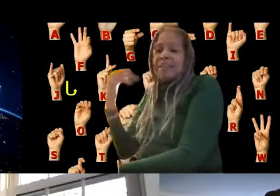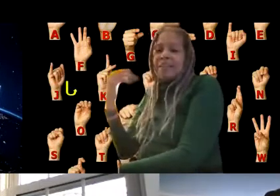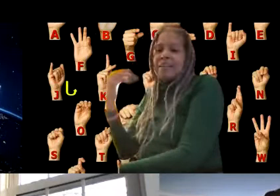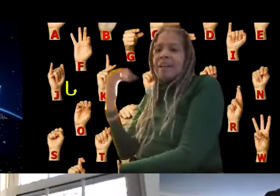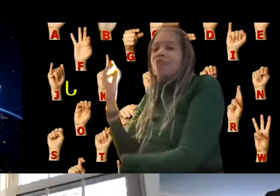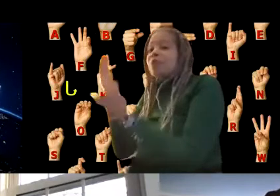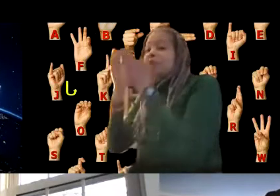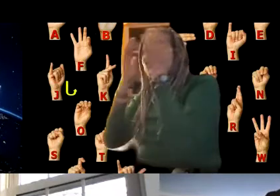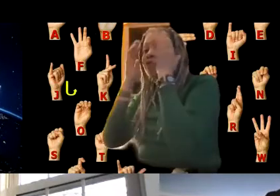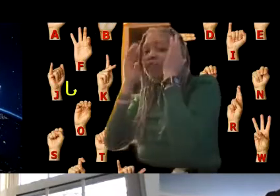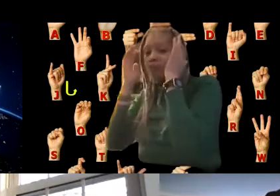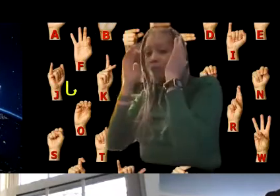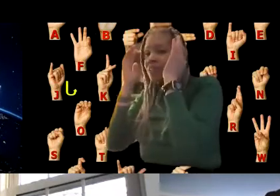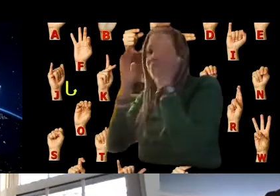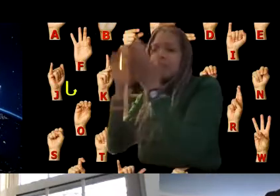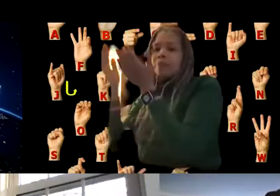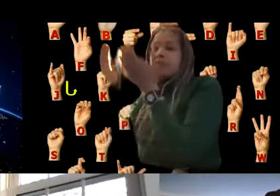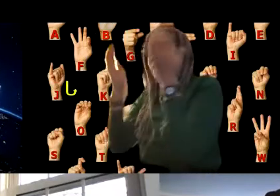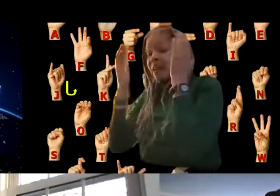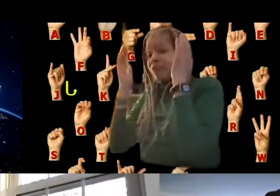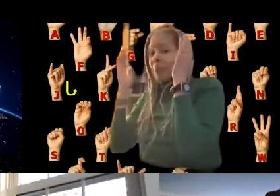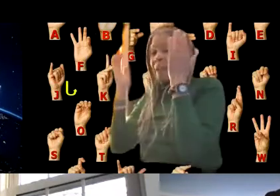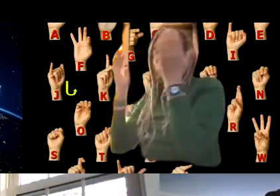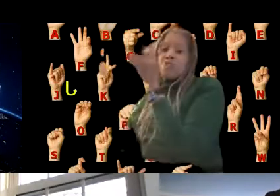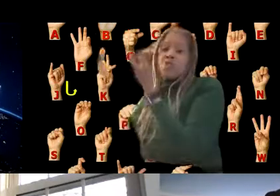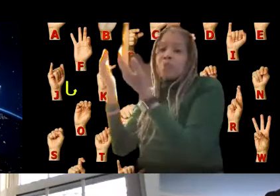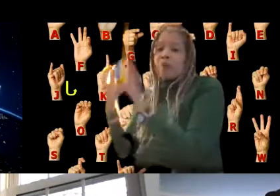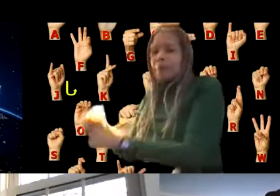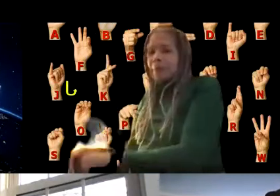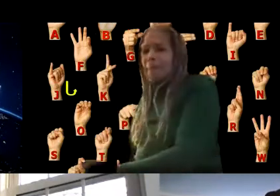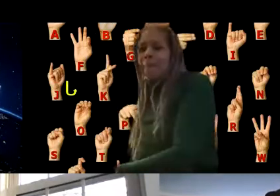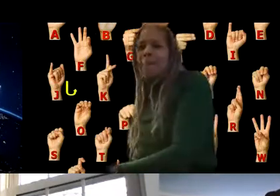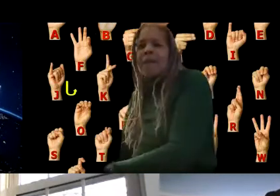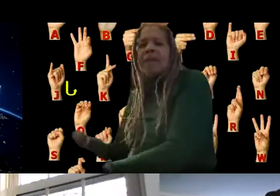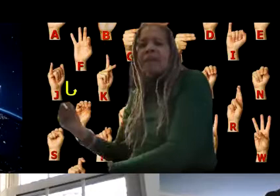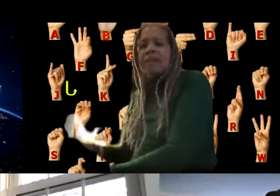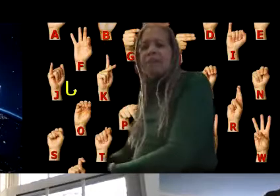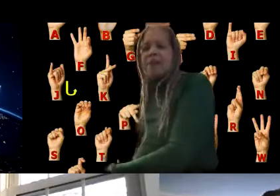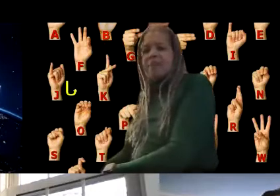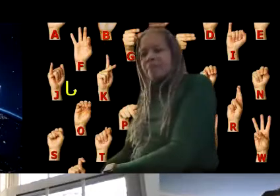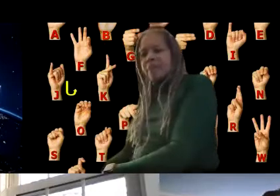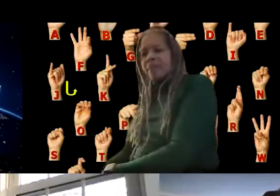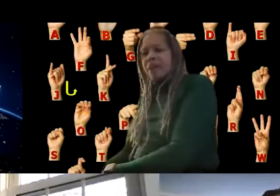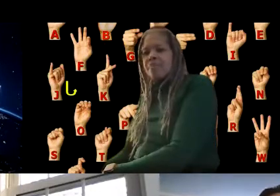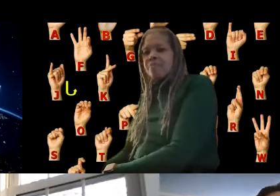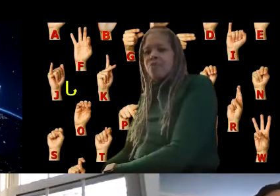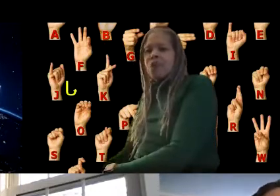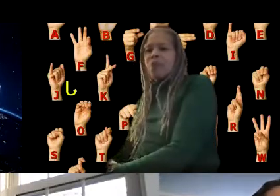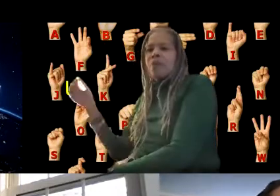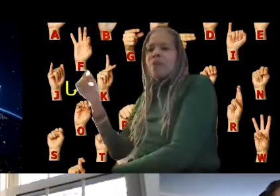head, and you had to put your face through it, but you had to have your back turned to your partner. And they said,